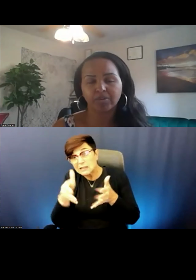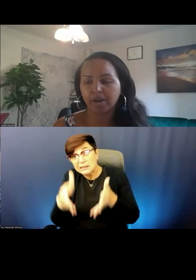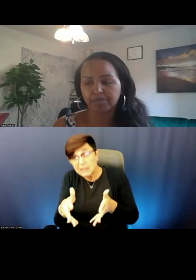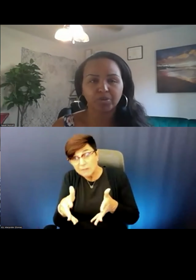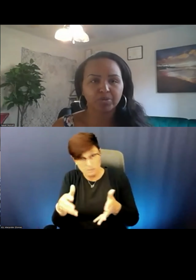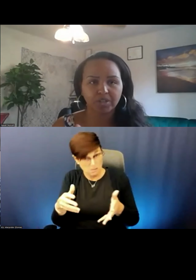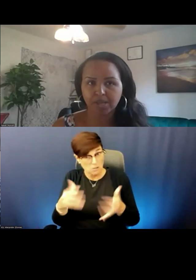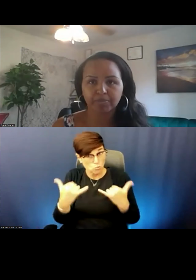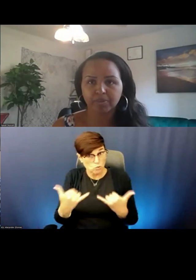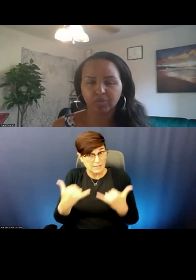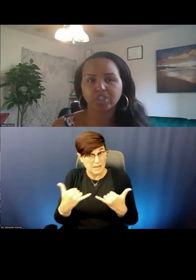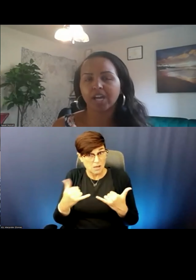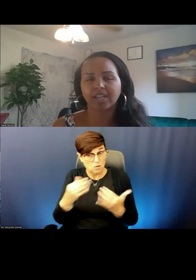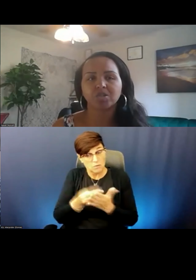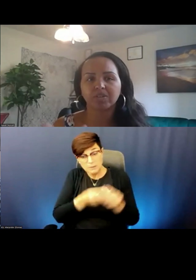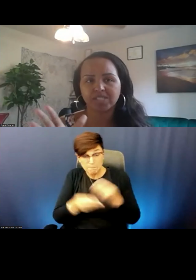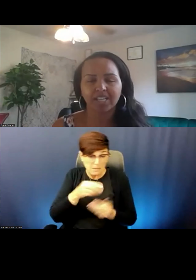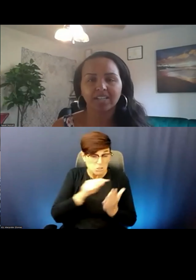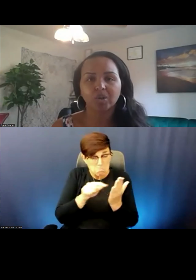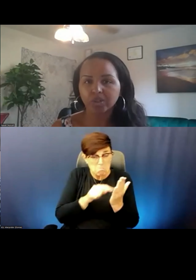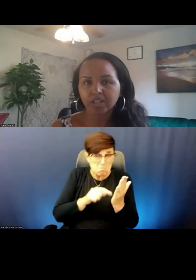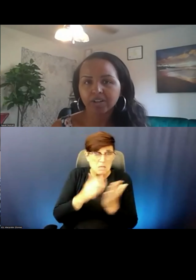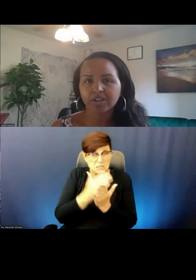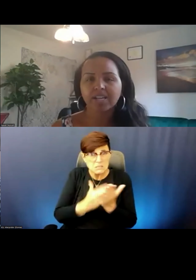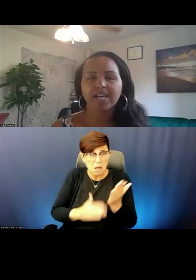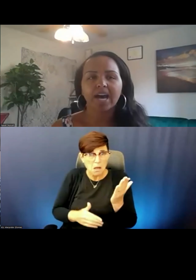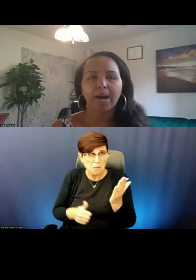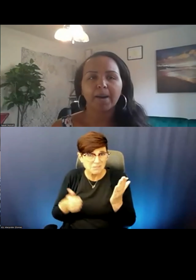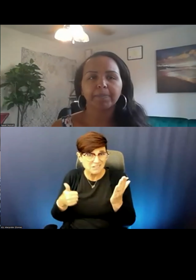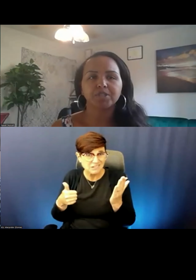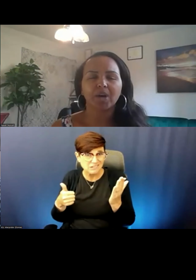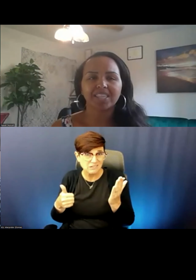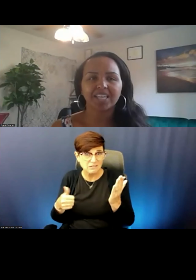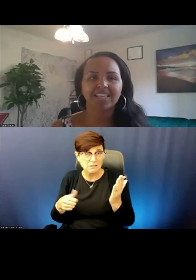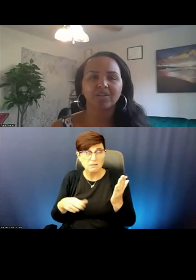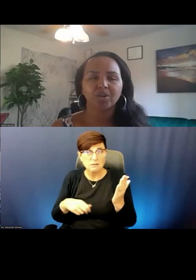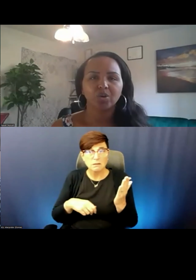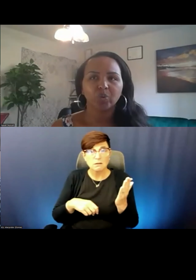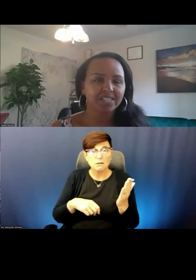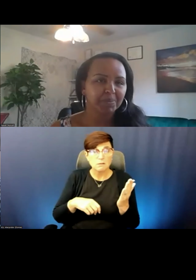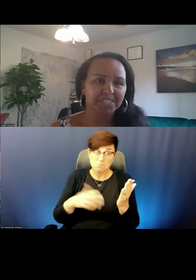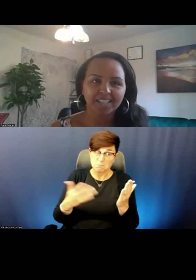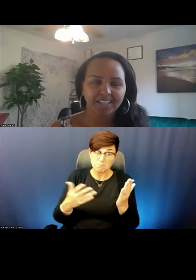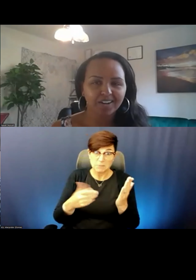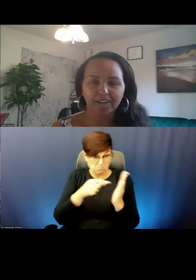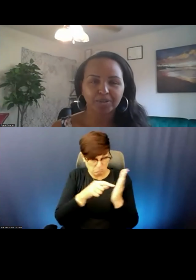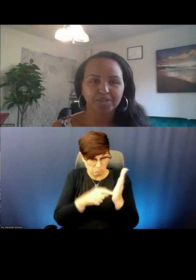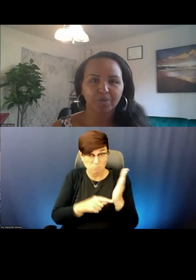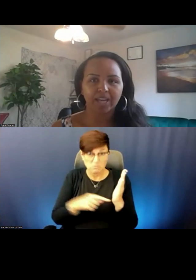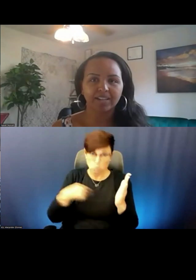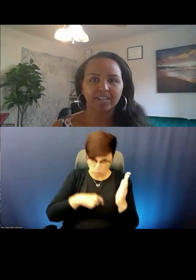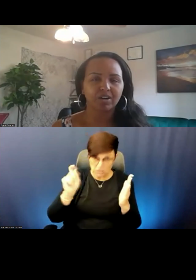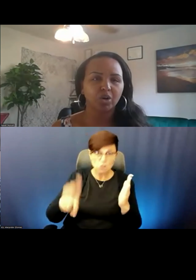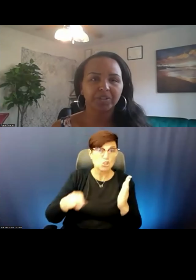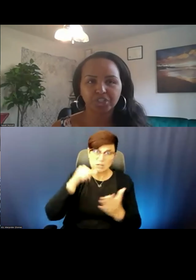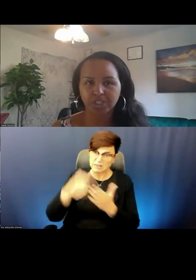now, though, some of which I sort of stated earlier. So I think that we need to be sending in our letters,